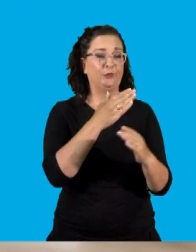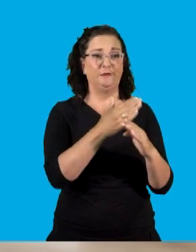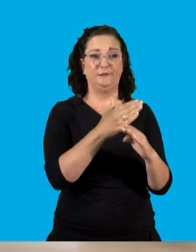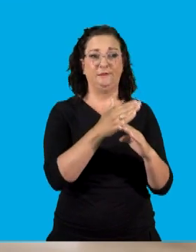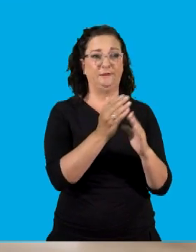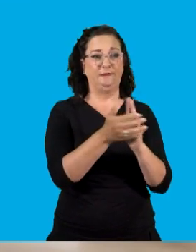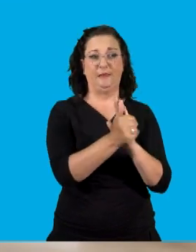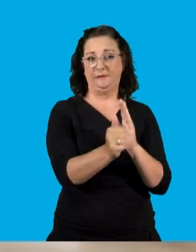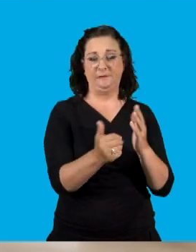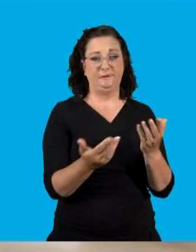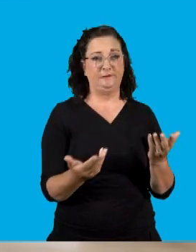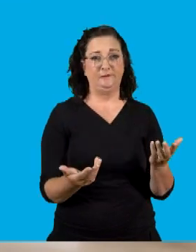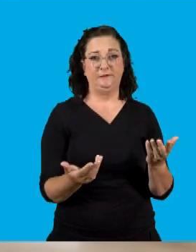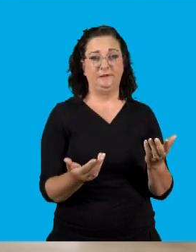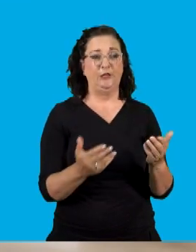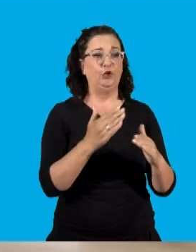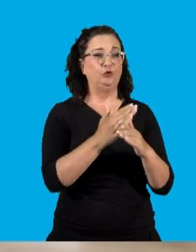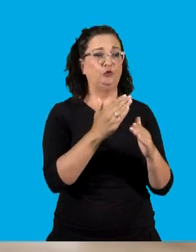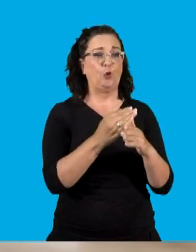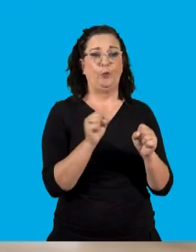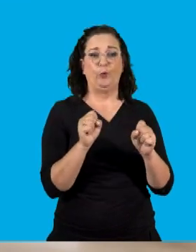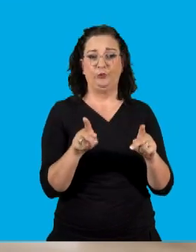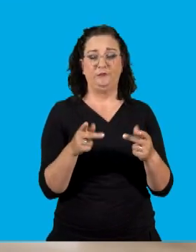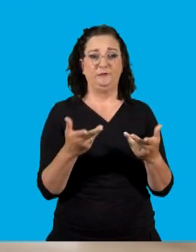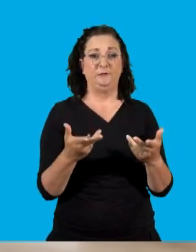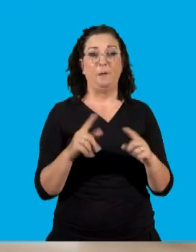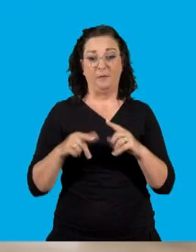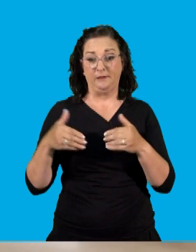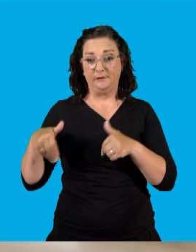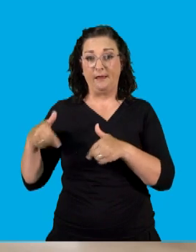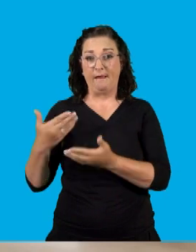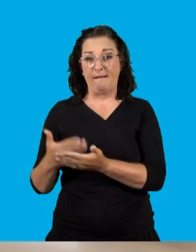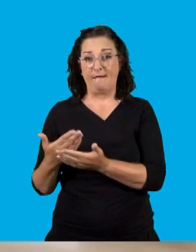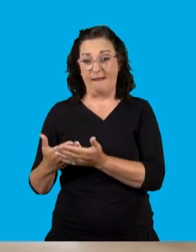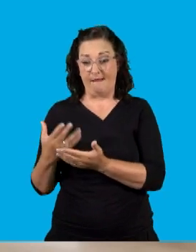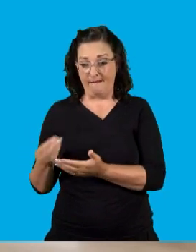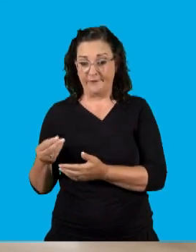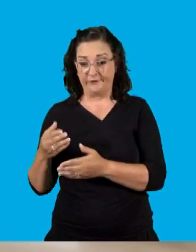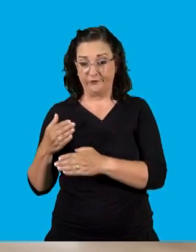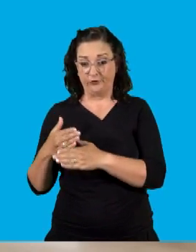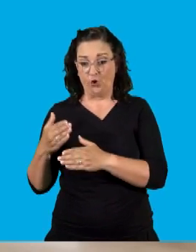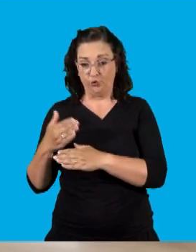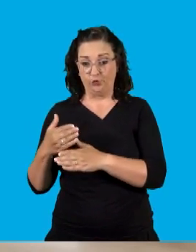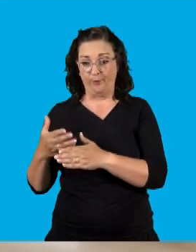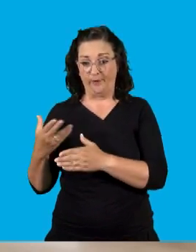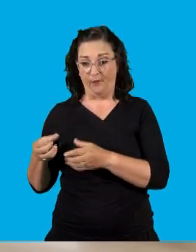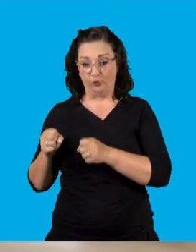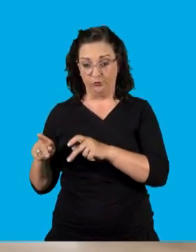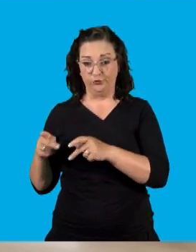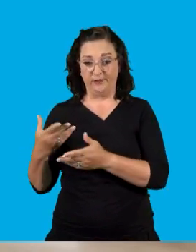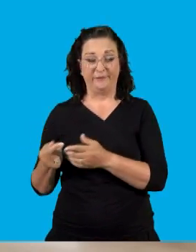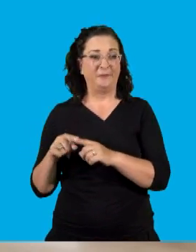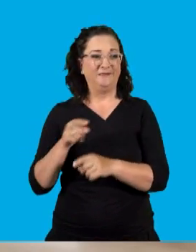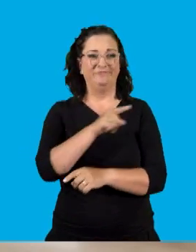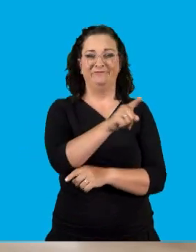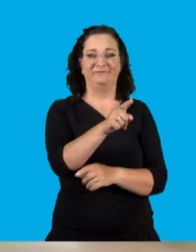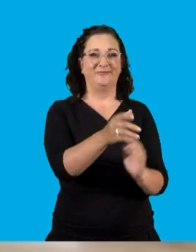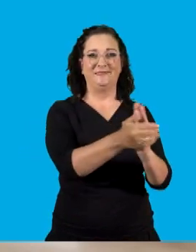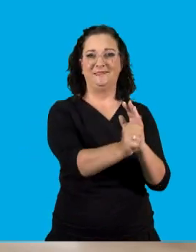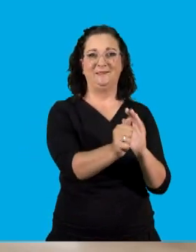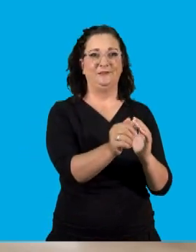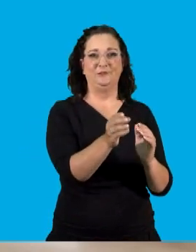in less job opportunities because, yes, you'd find that maybe jobs are there, but people do not have the skills necessary to perform those